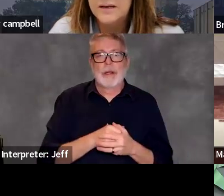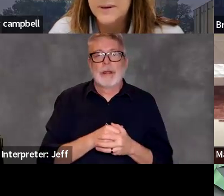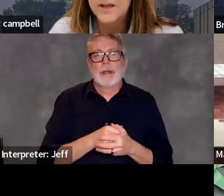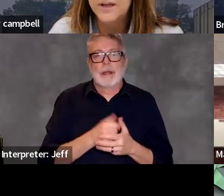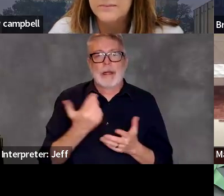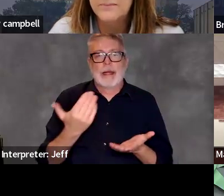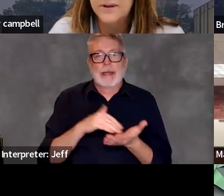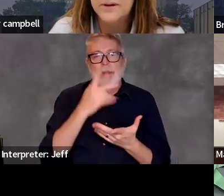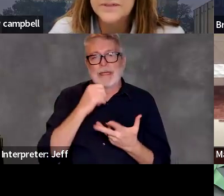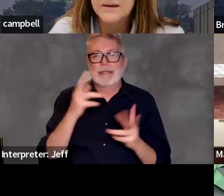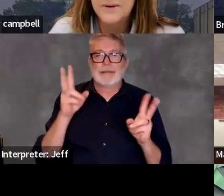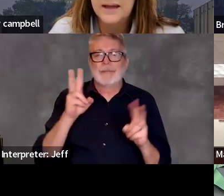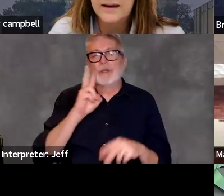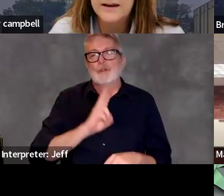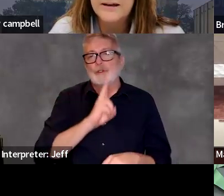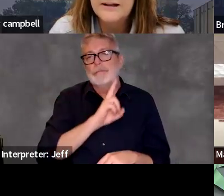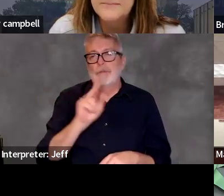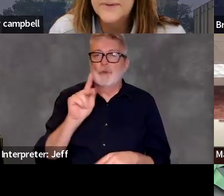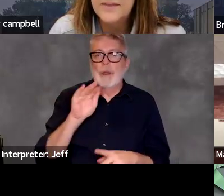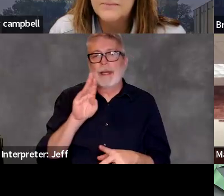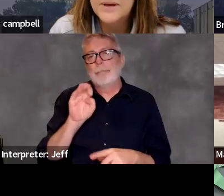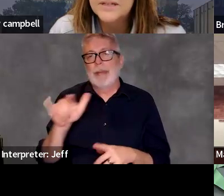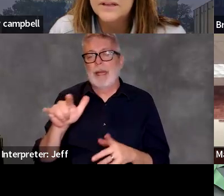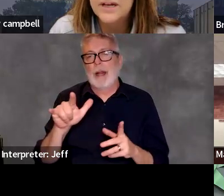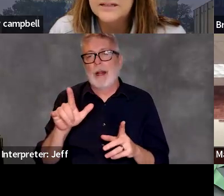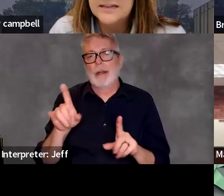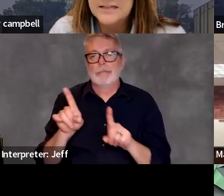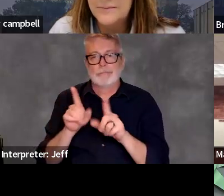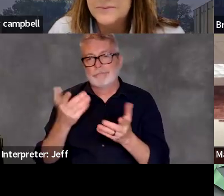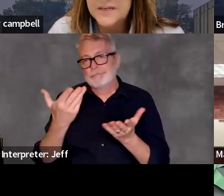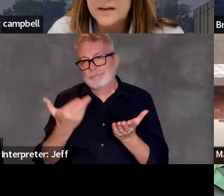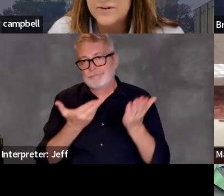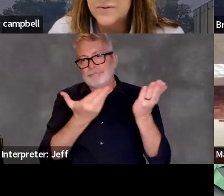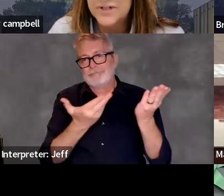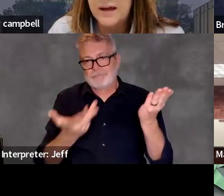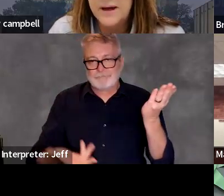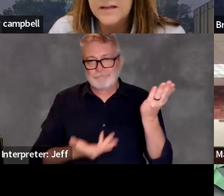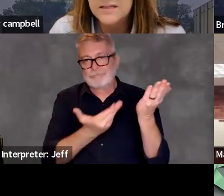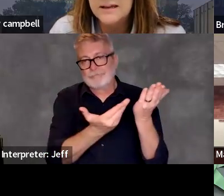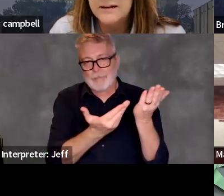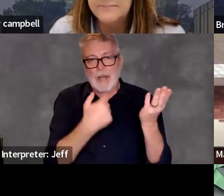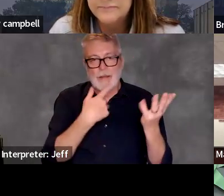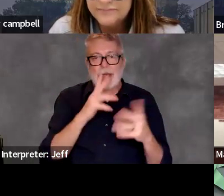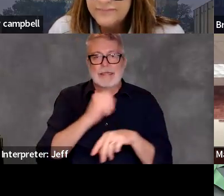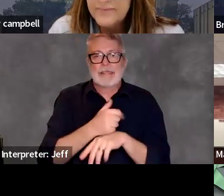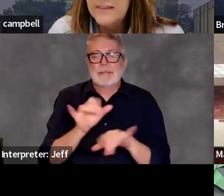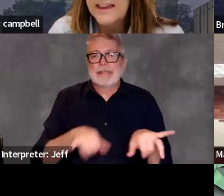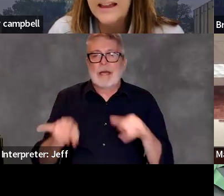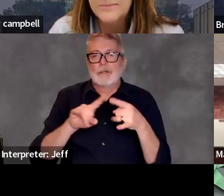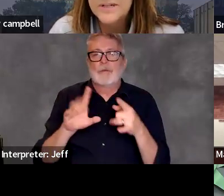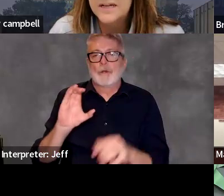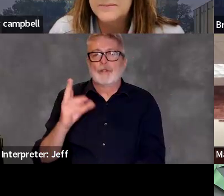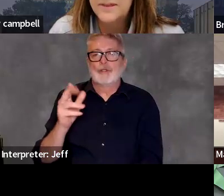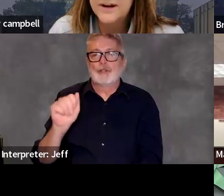a twin bill, a bill that was a companion. And that basically sets up some standards for chatbots.